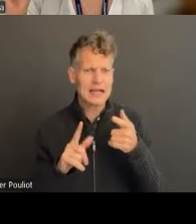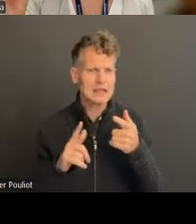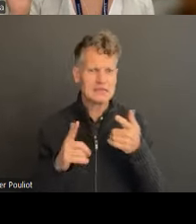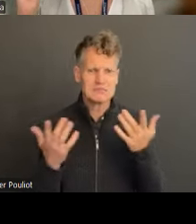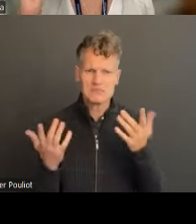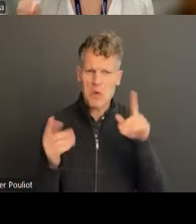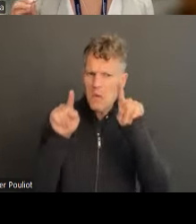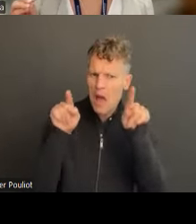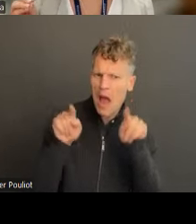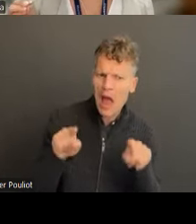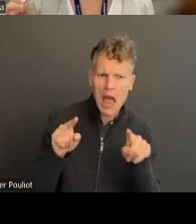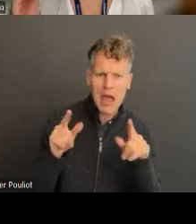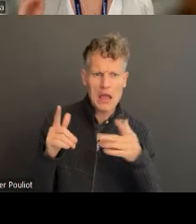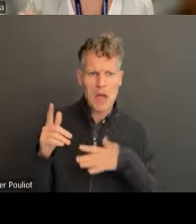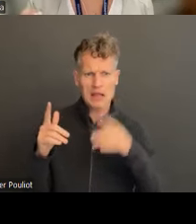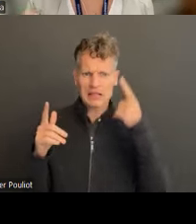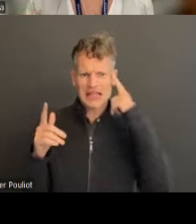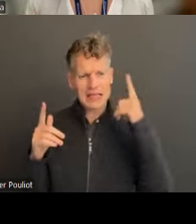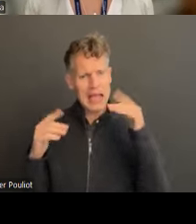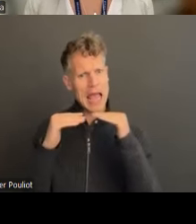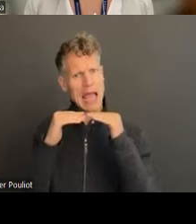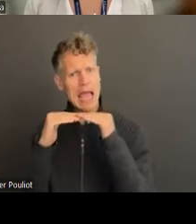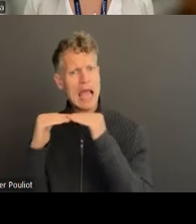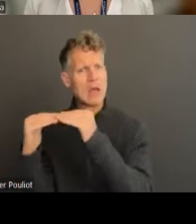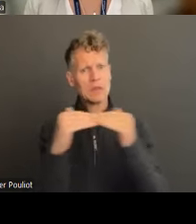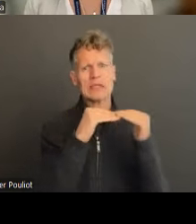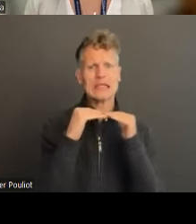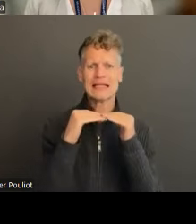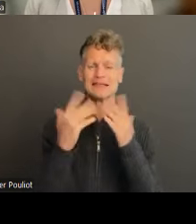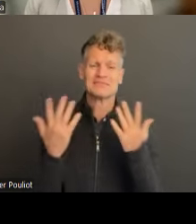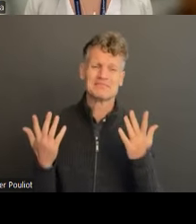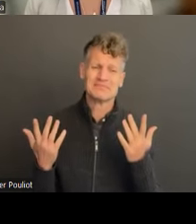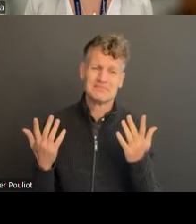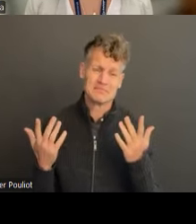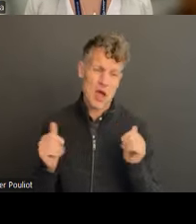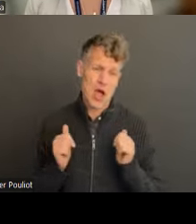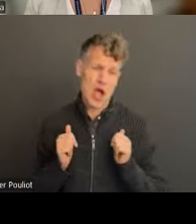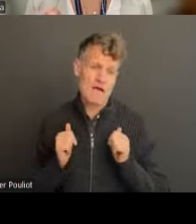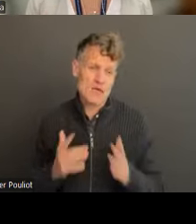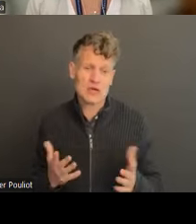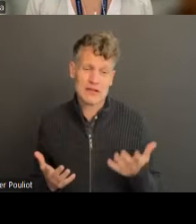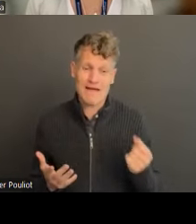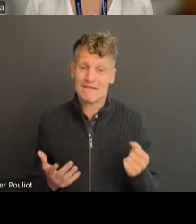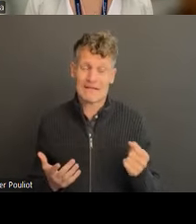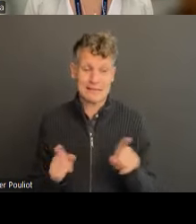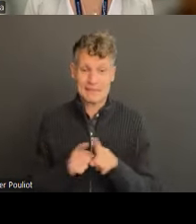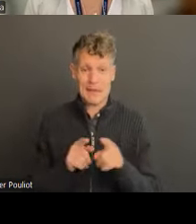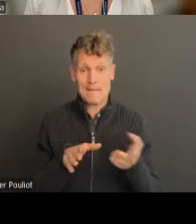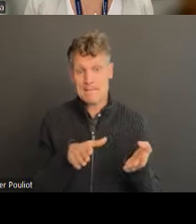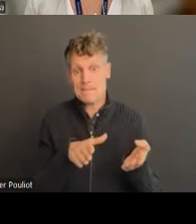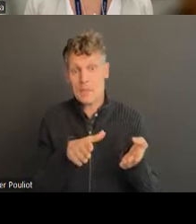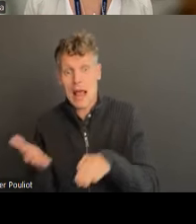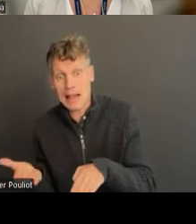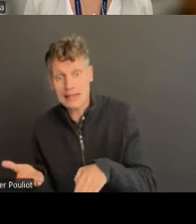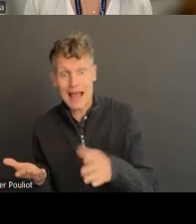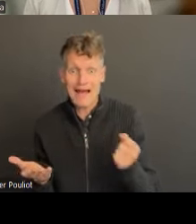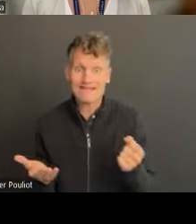have, for instance, mortality, but it doesn't necessarily, morbidity and mortality are there, but there is no specific mention of